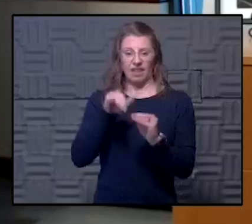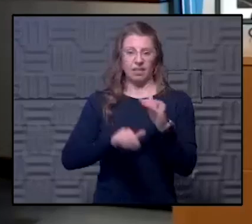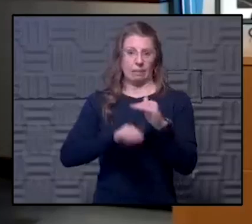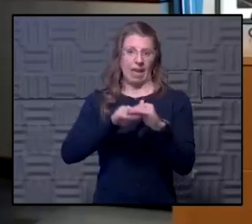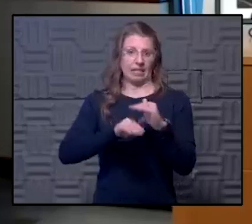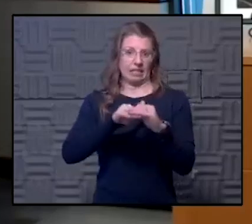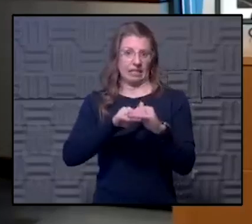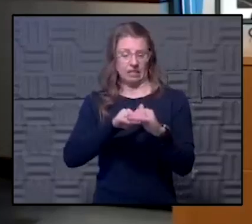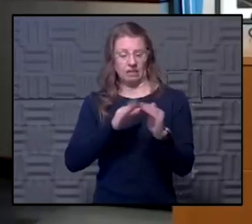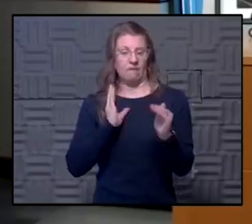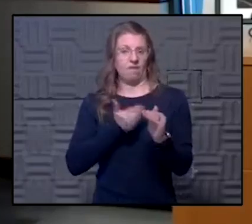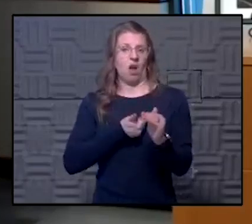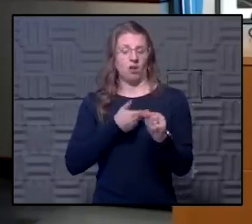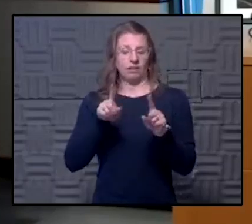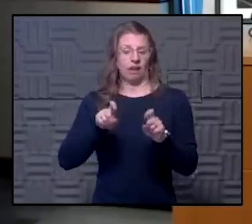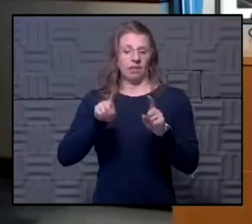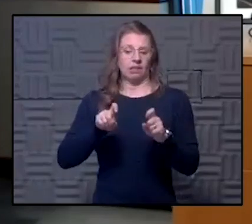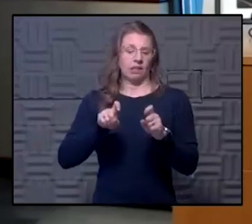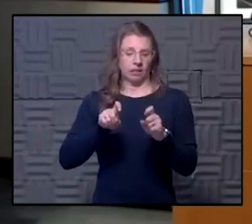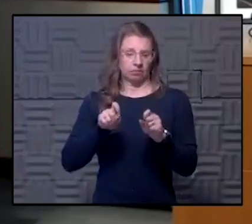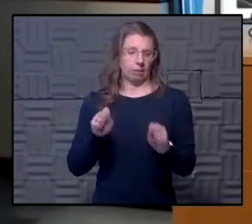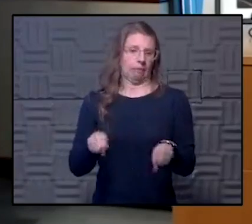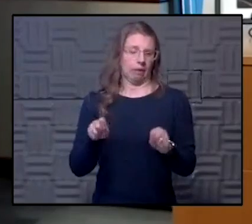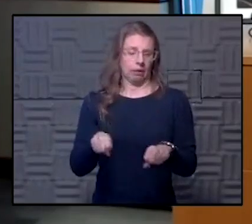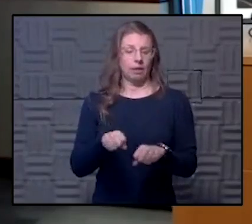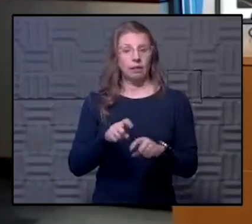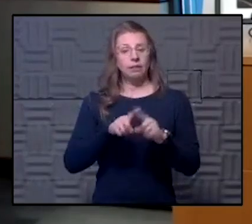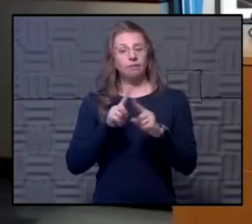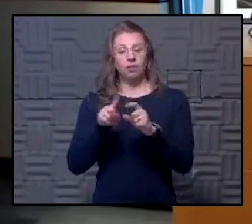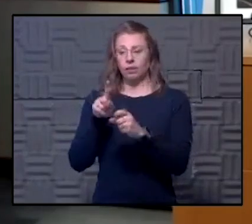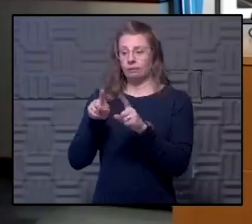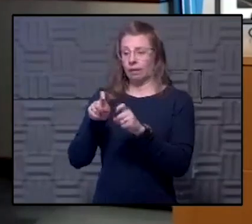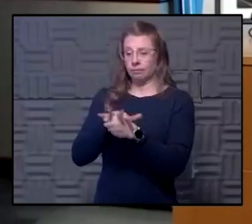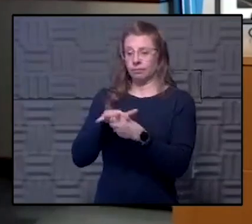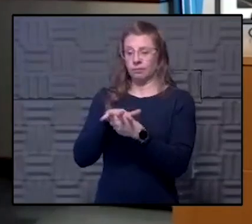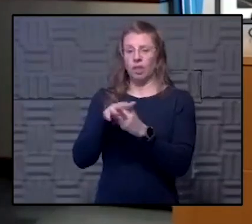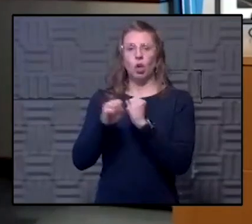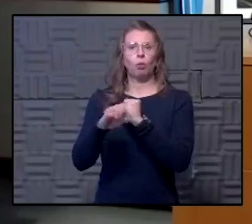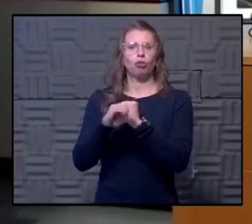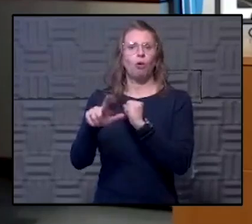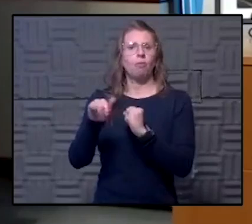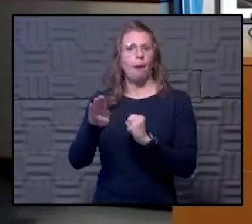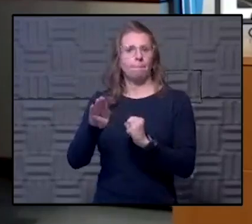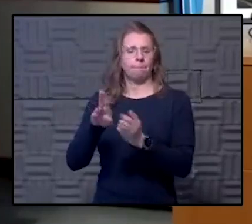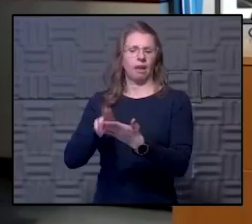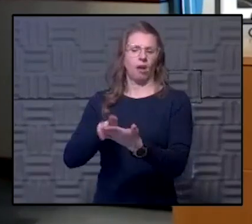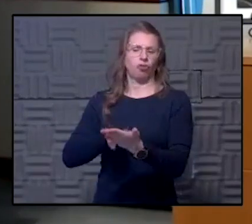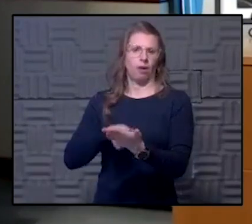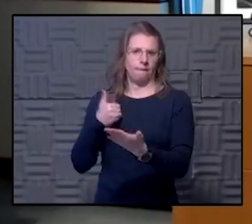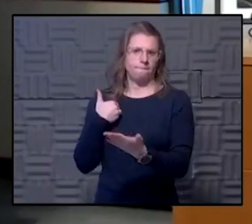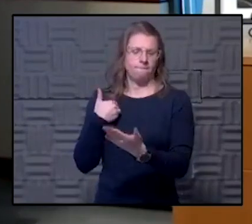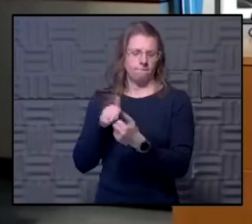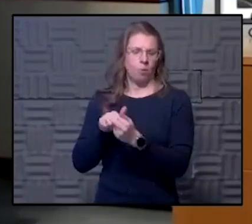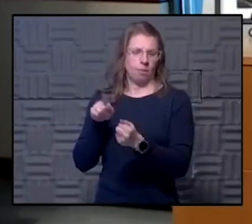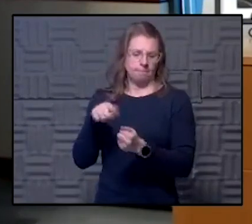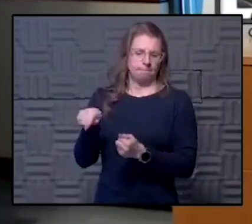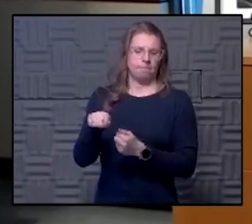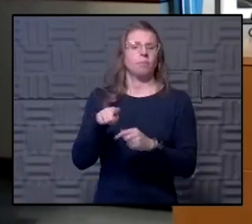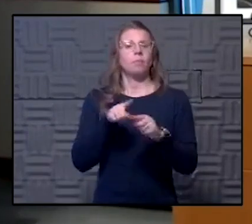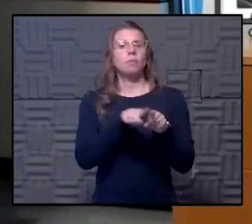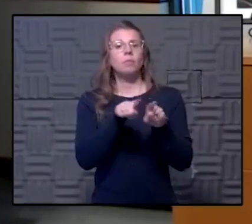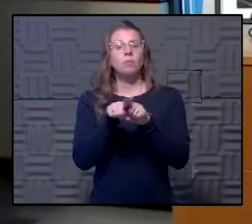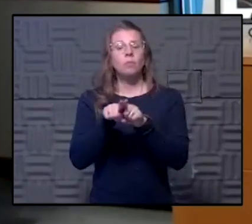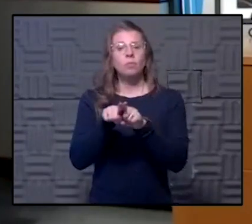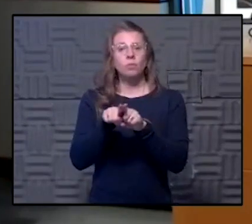our testing platforms. We have other testing sites that we do commercial labs on a contract basis as well. Also, we